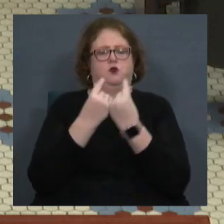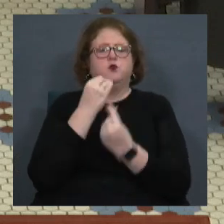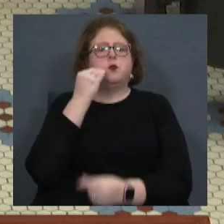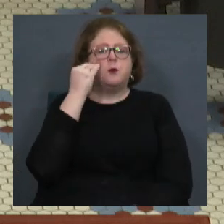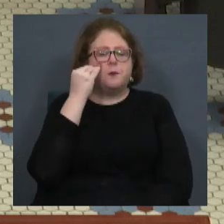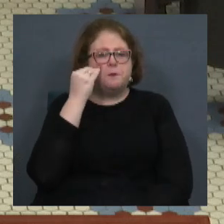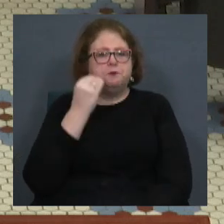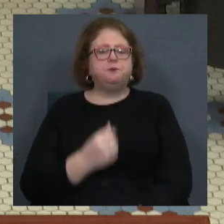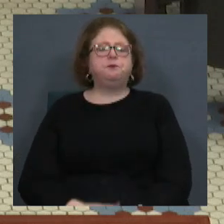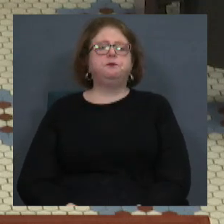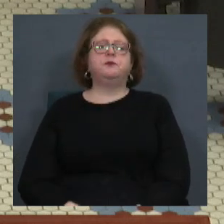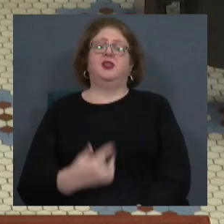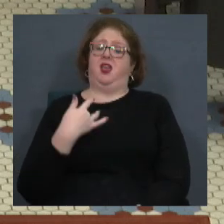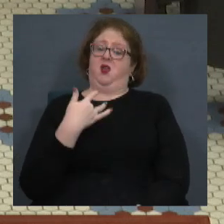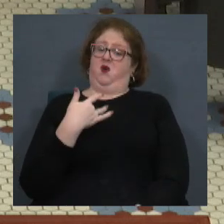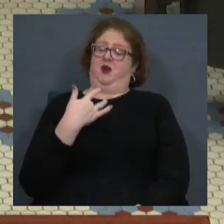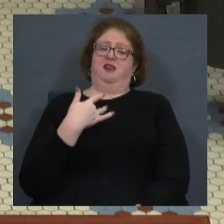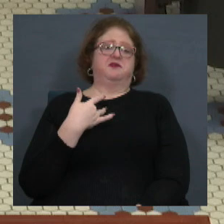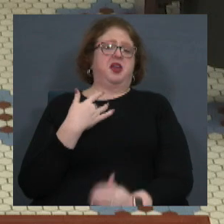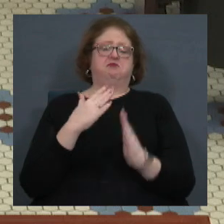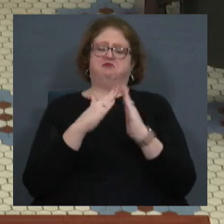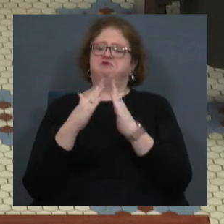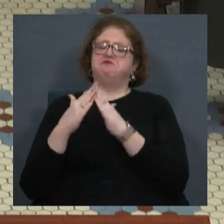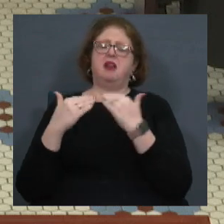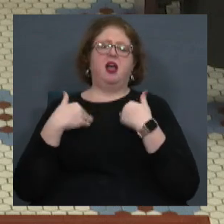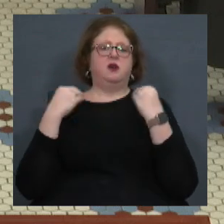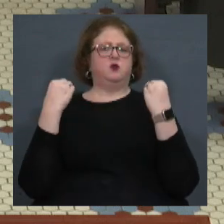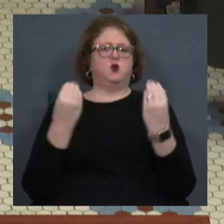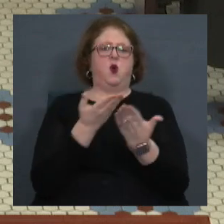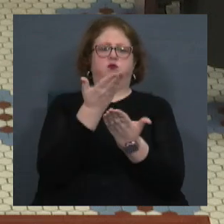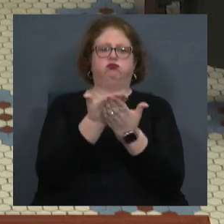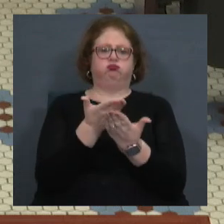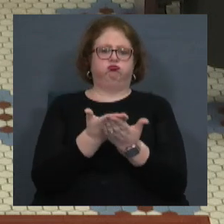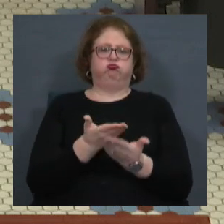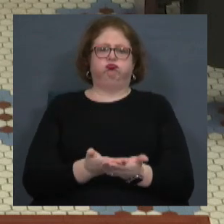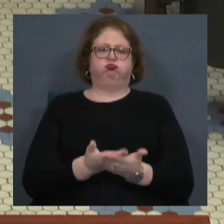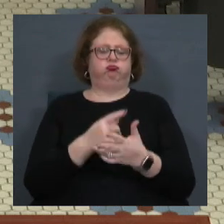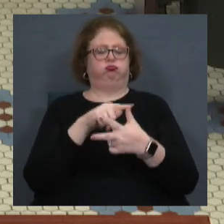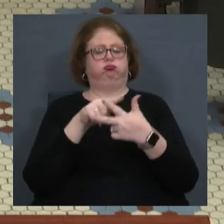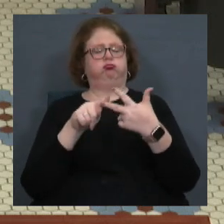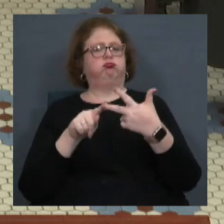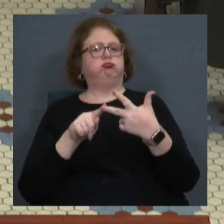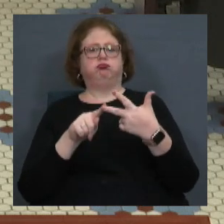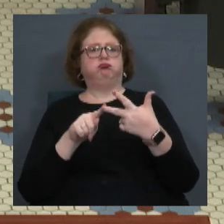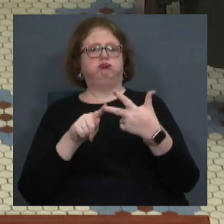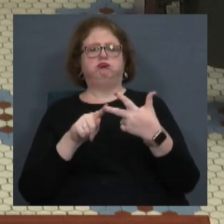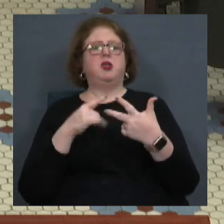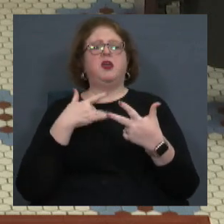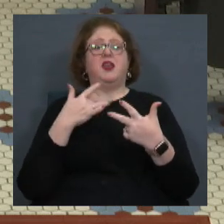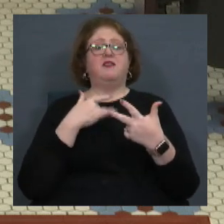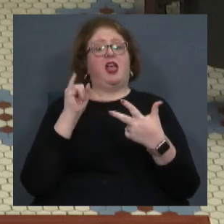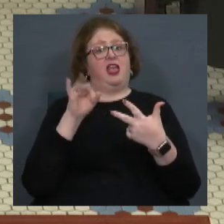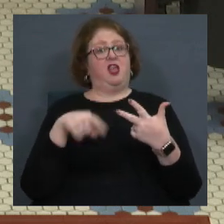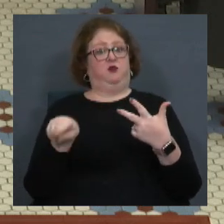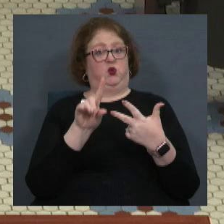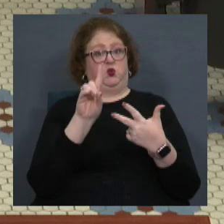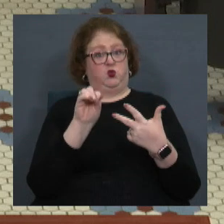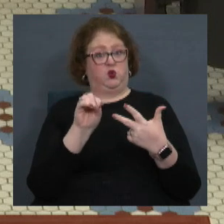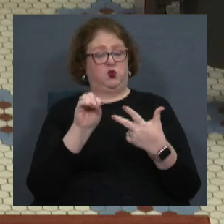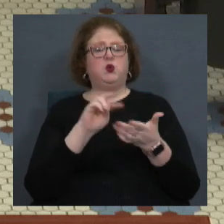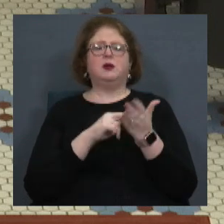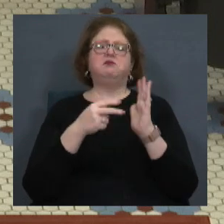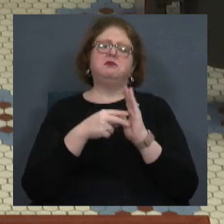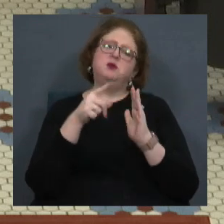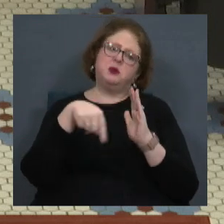has established any of these factors and that the revocation of the SUP would constitute unlawful discrimination against